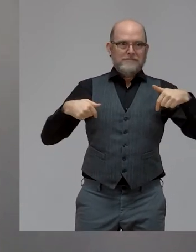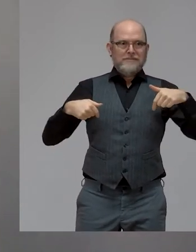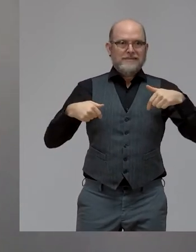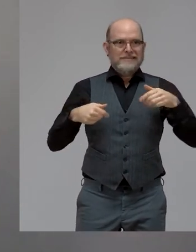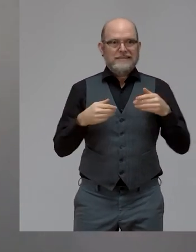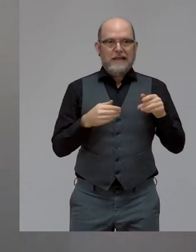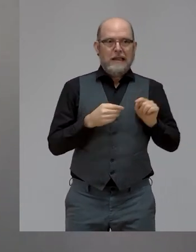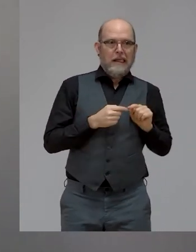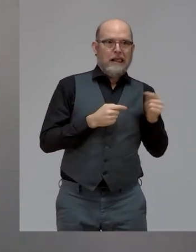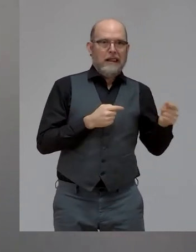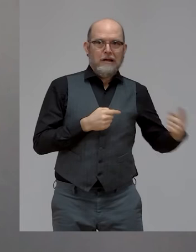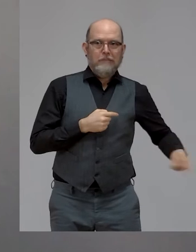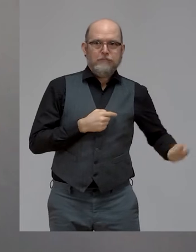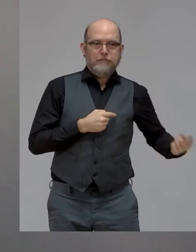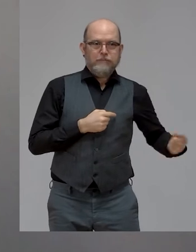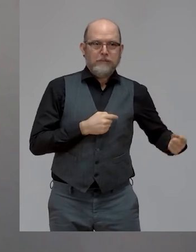in Dublin, Ireland.